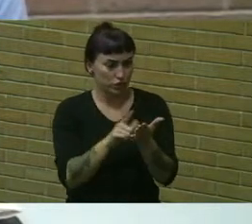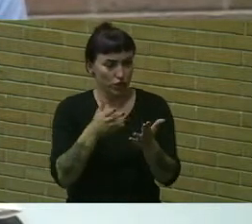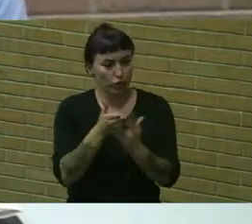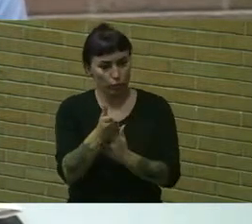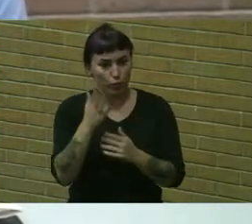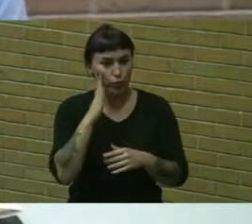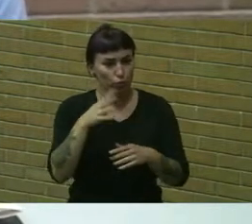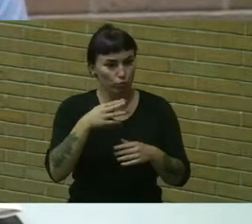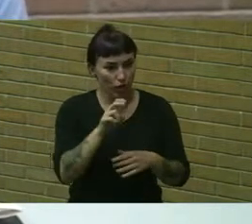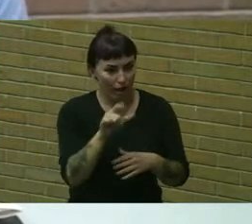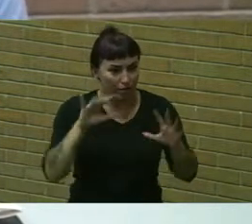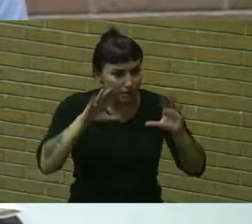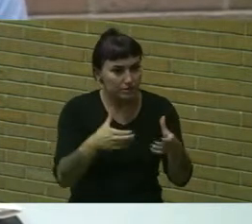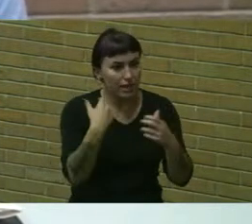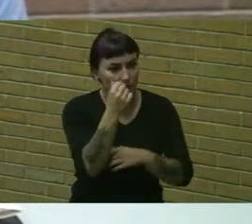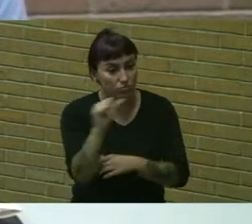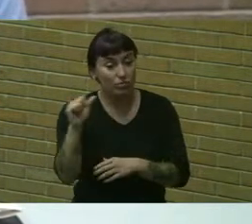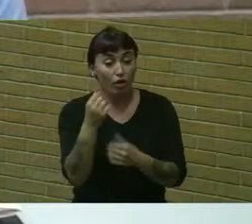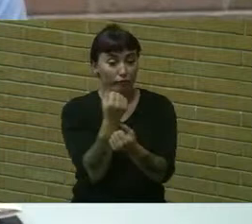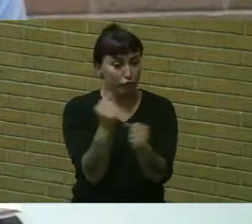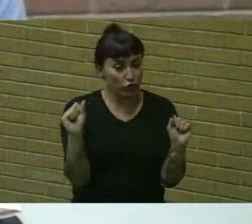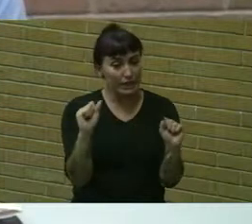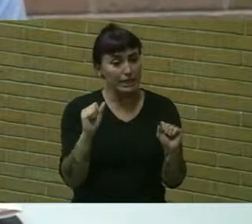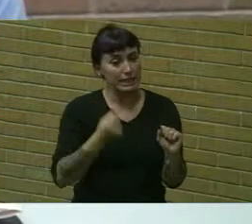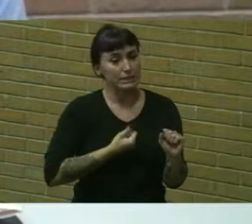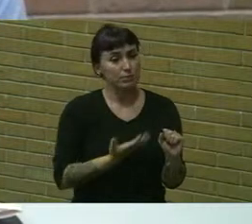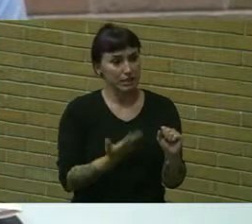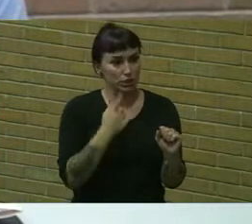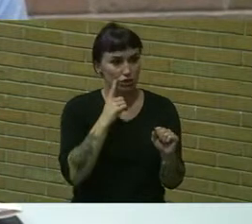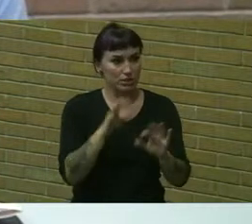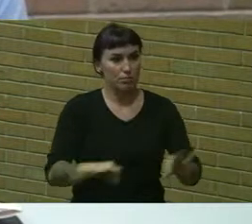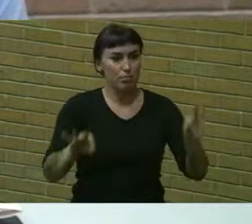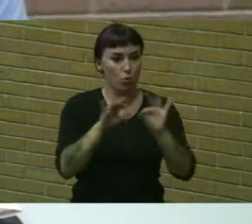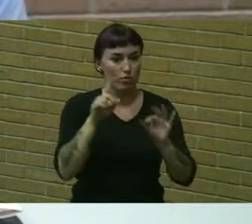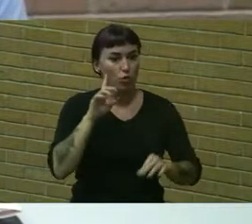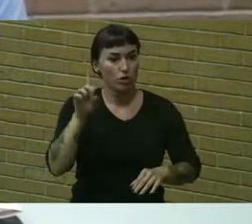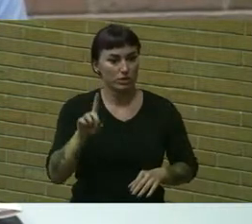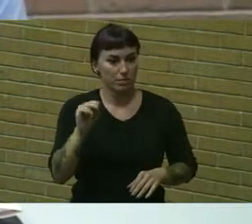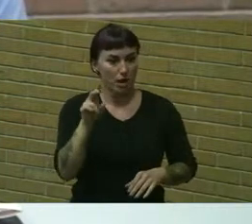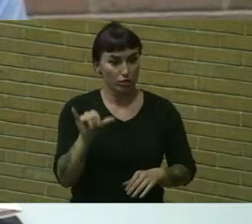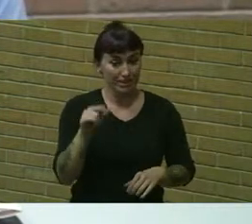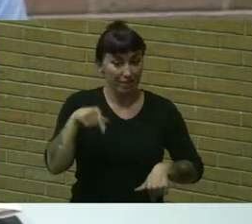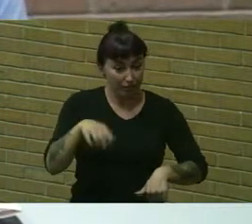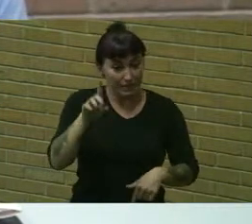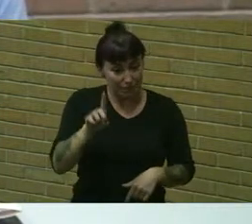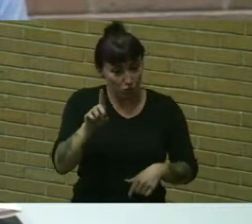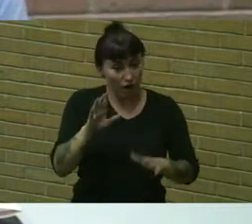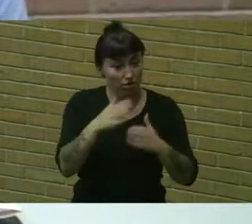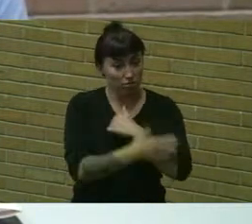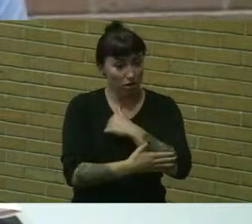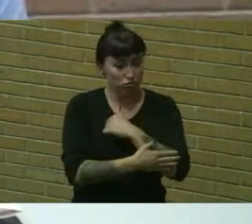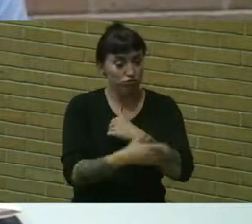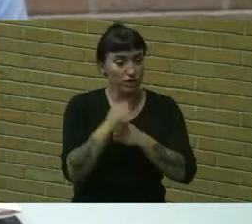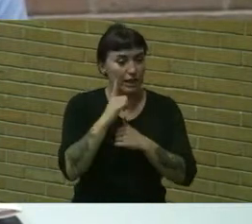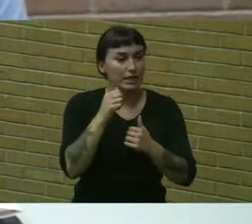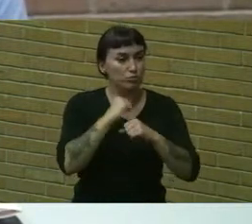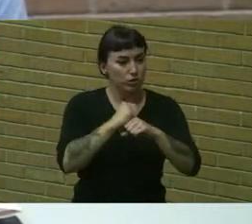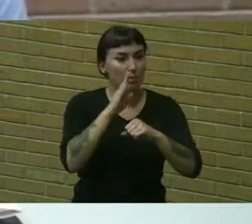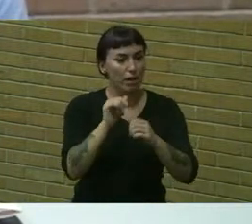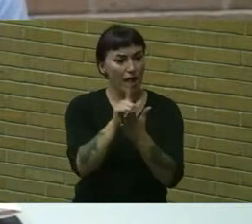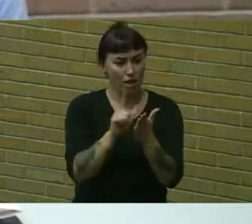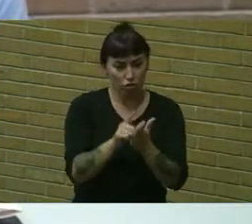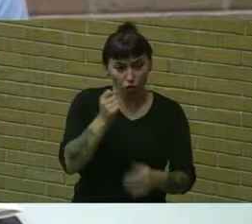and protests. Free speech is essential to democracy, and in this democratic country, it is protected by law.